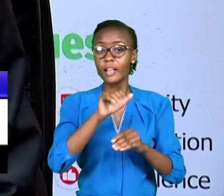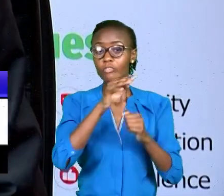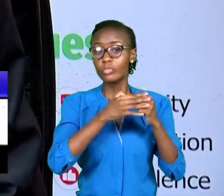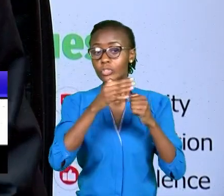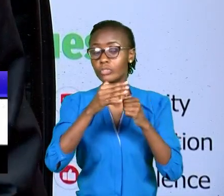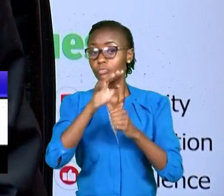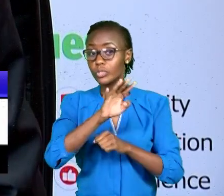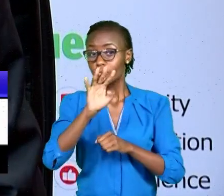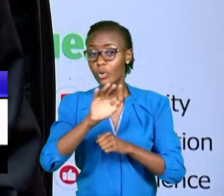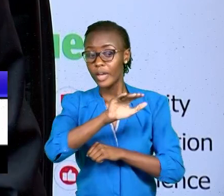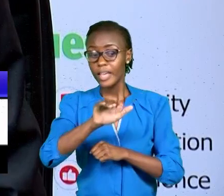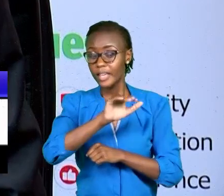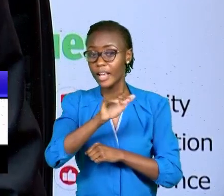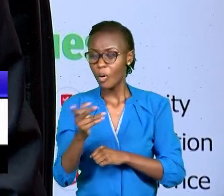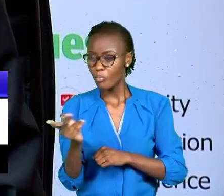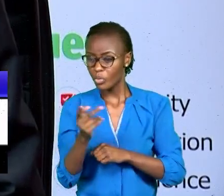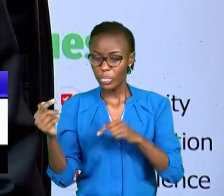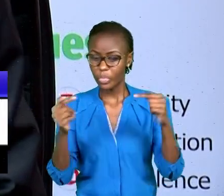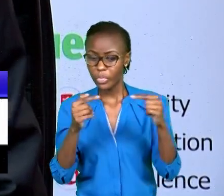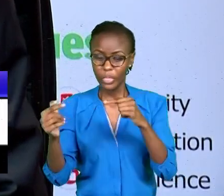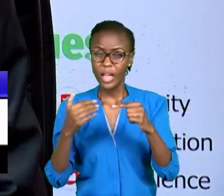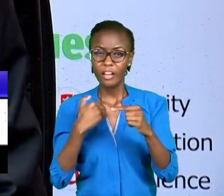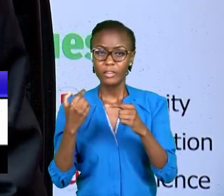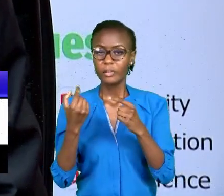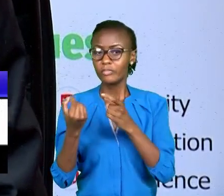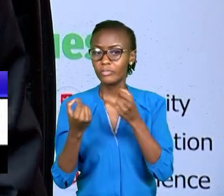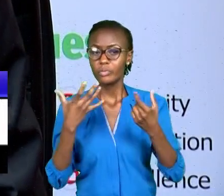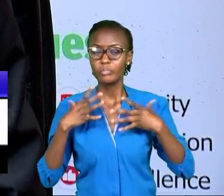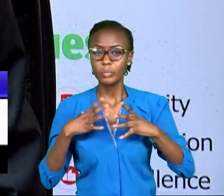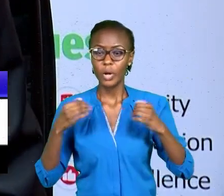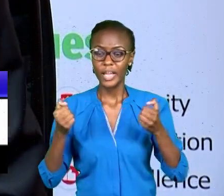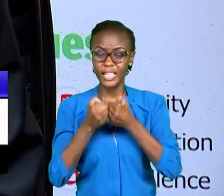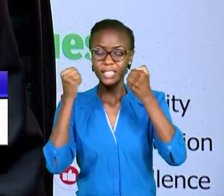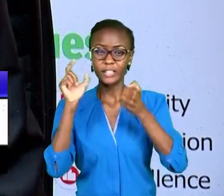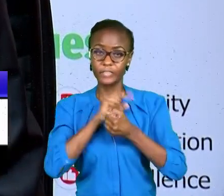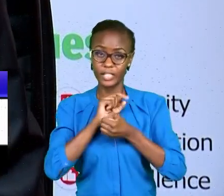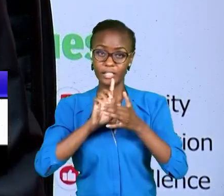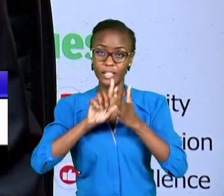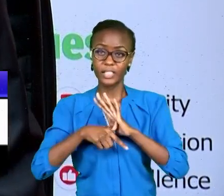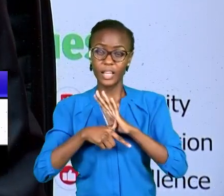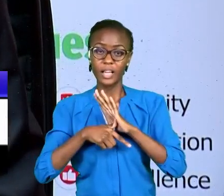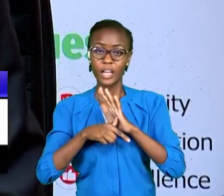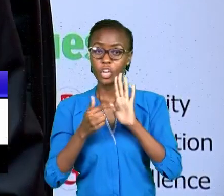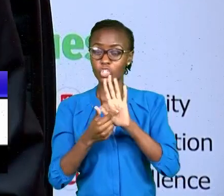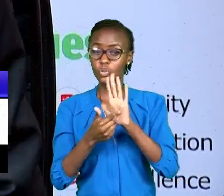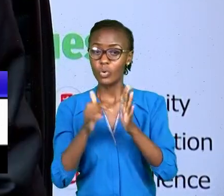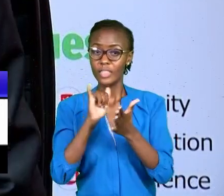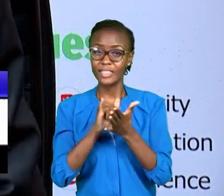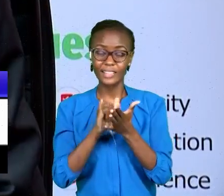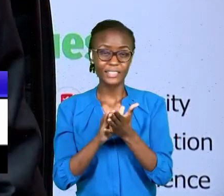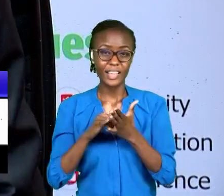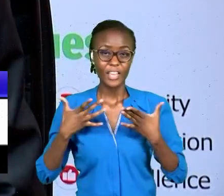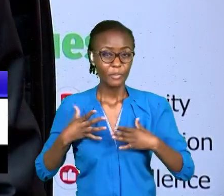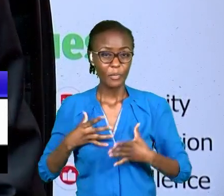led to a few being injured and a further showed how